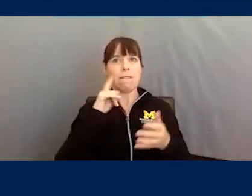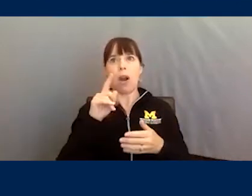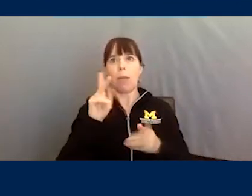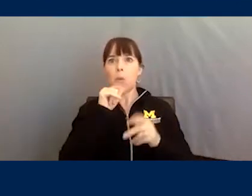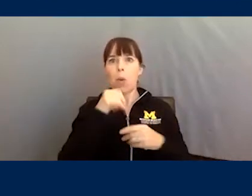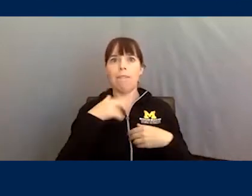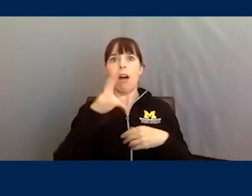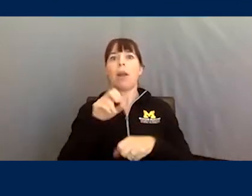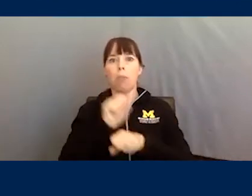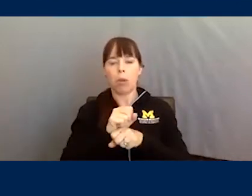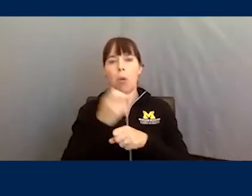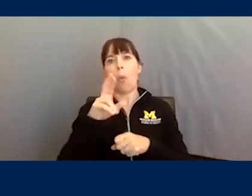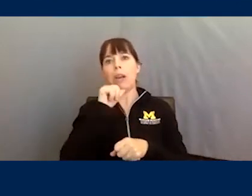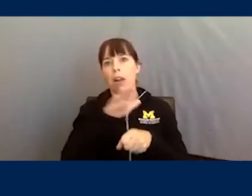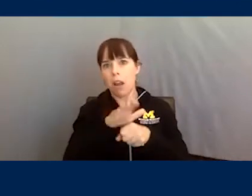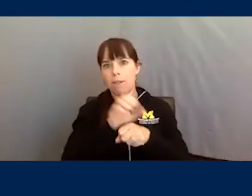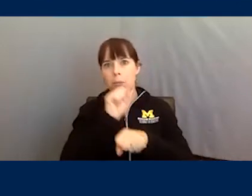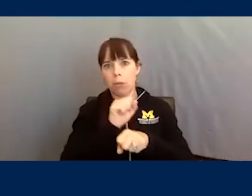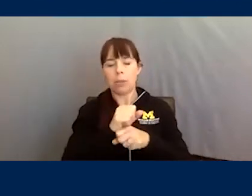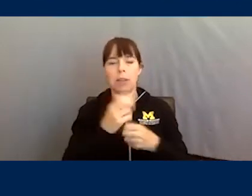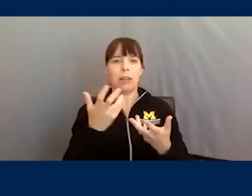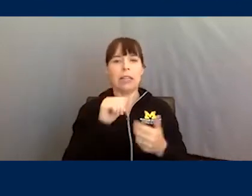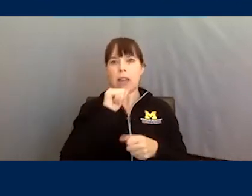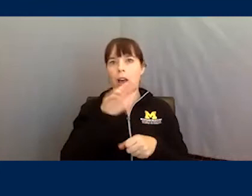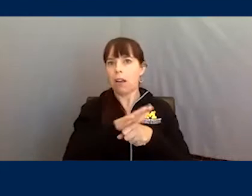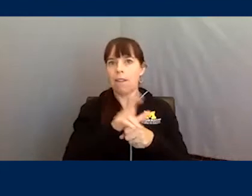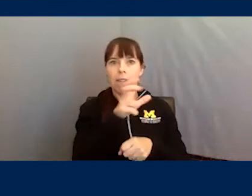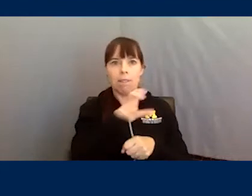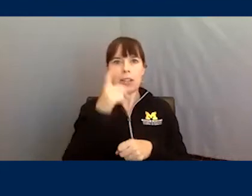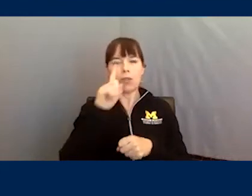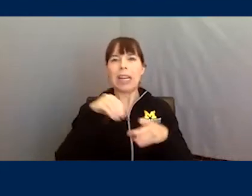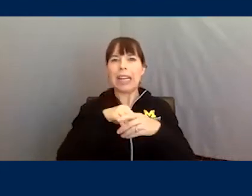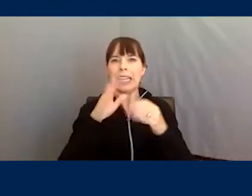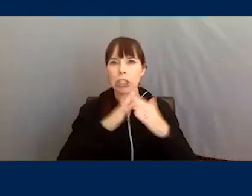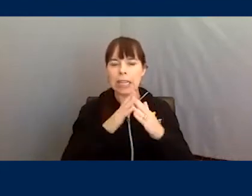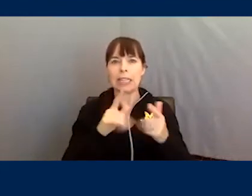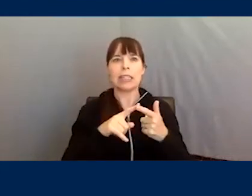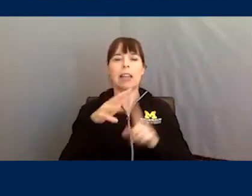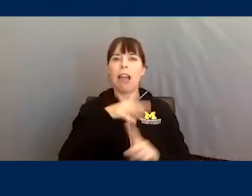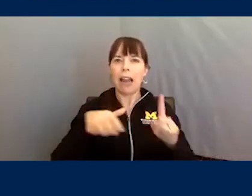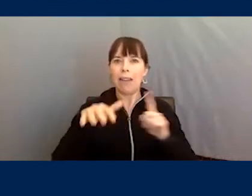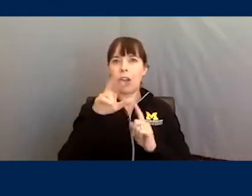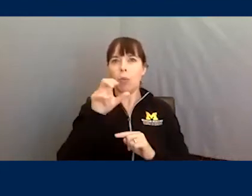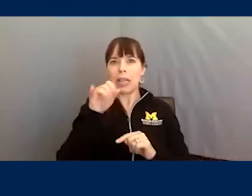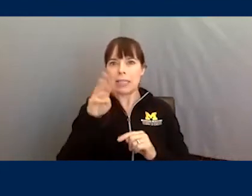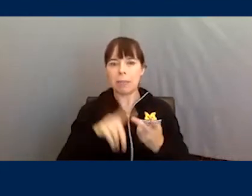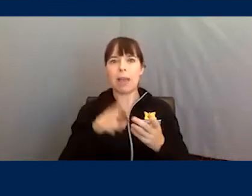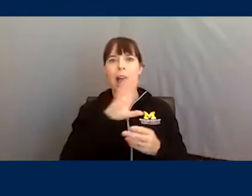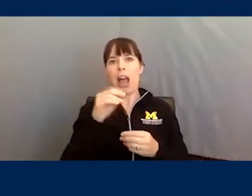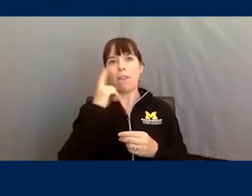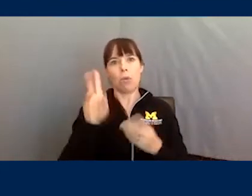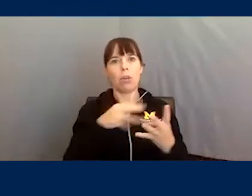and underemployment, the deep underinvestment in inner cities. It's related to environmental racism, and it is related to the carceral